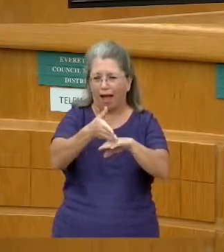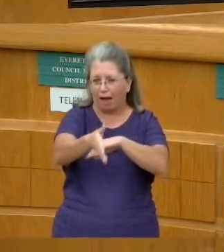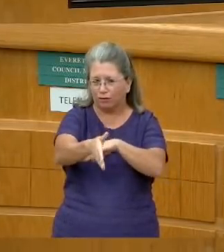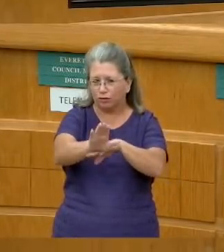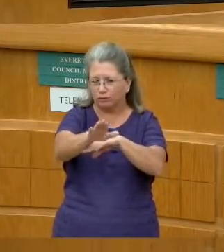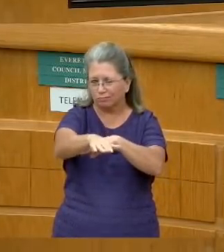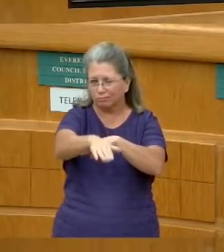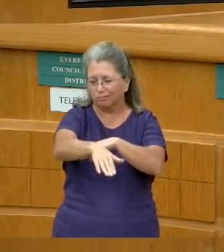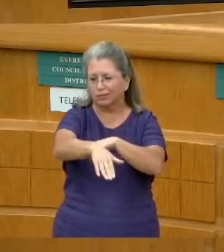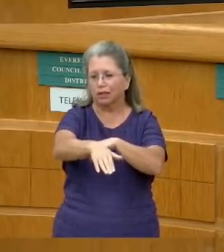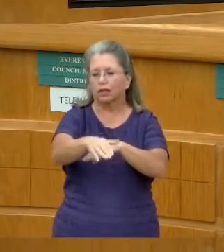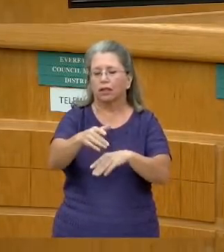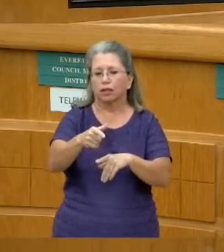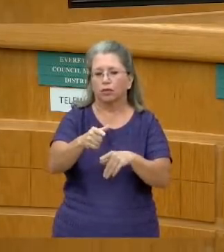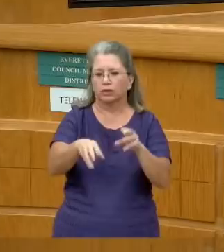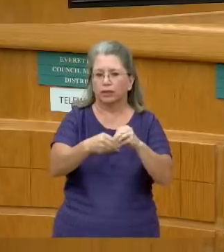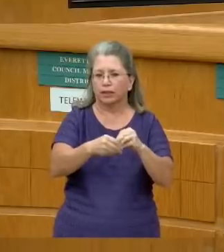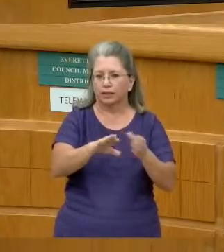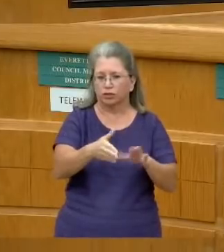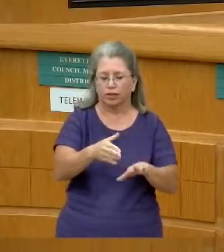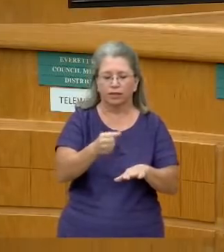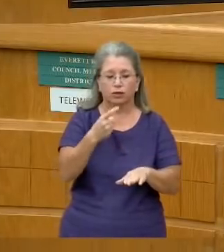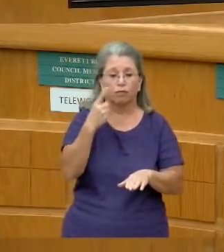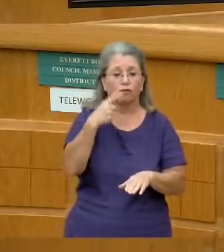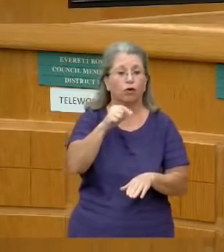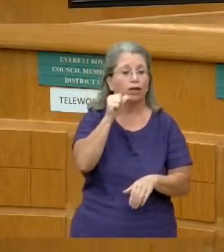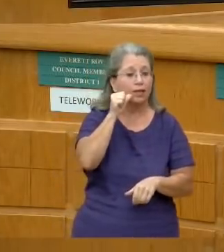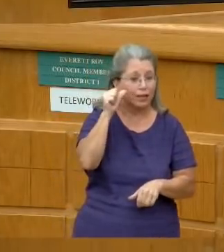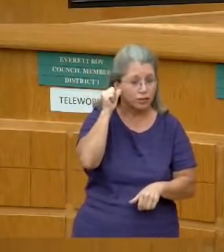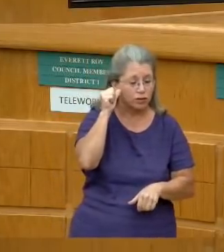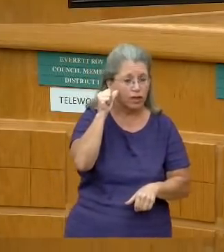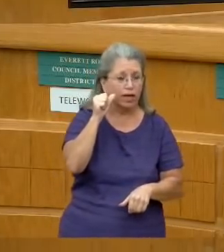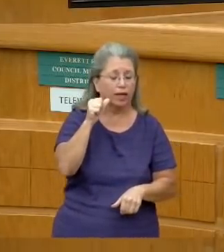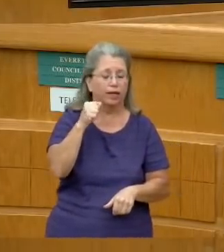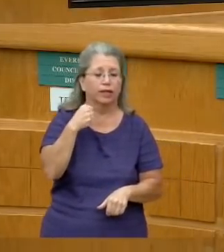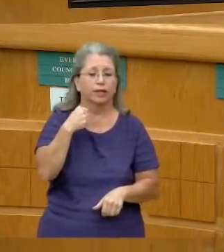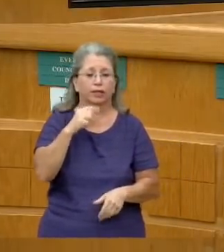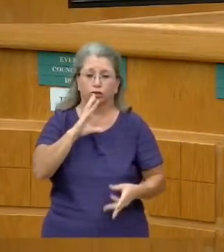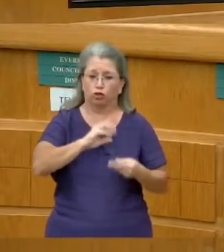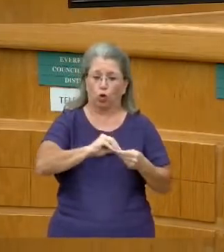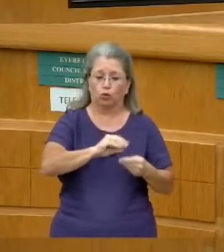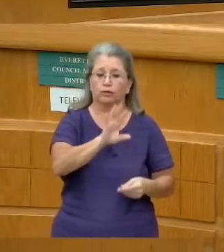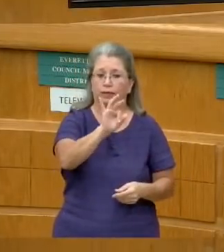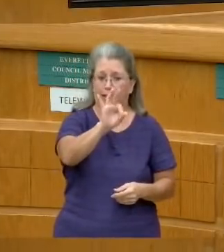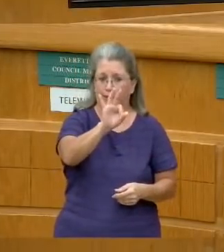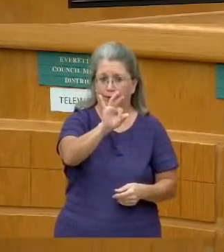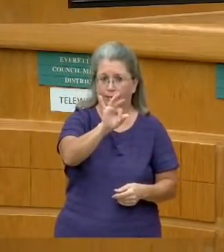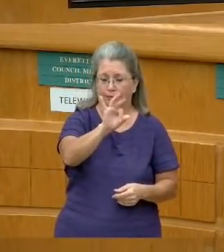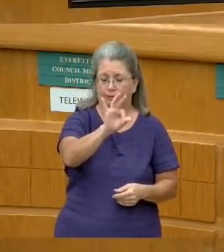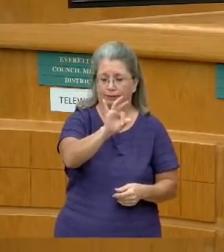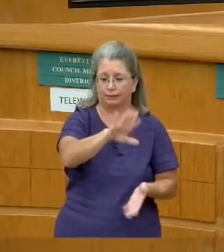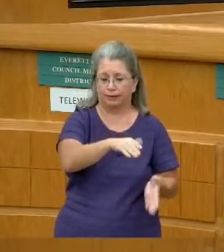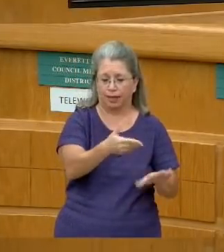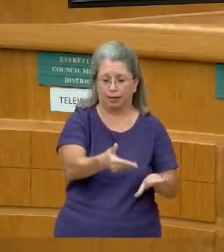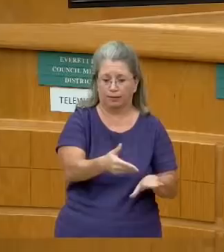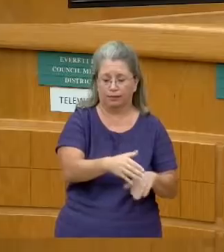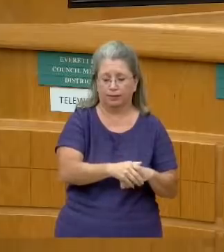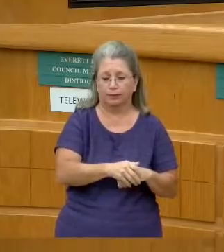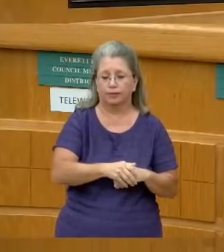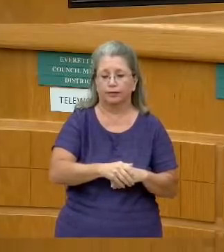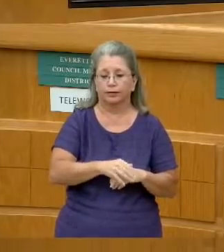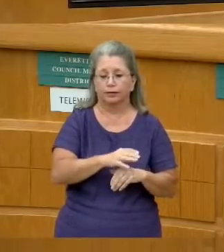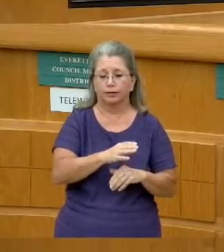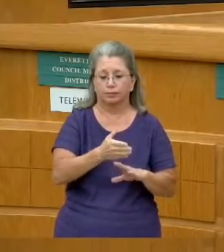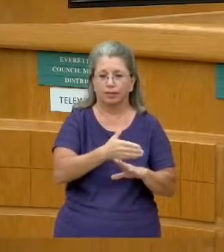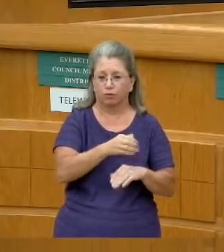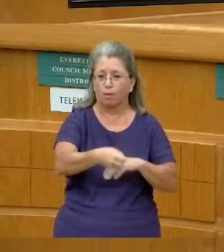for yesterday, our death total was 19, right? We had reported 18 at 5-ish. But by the end of the day, by